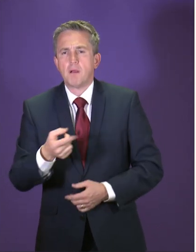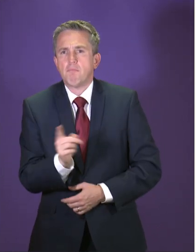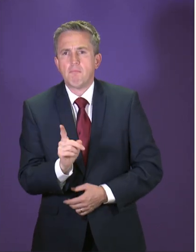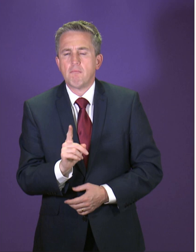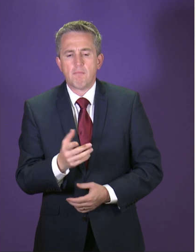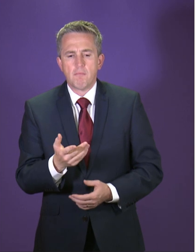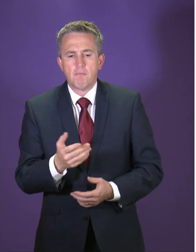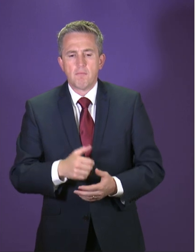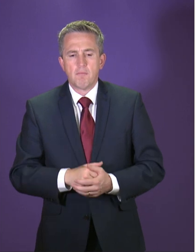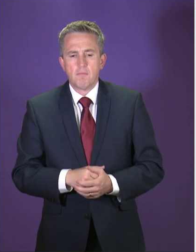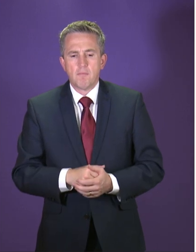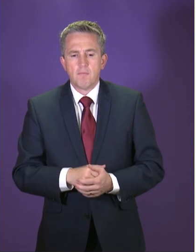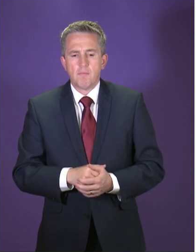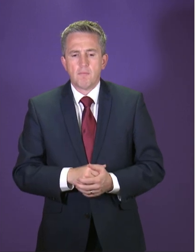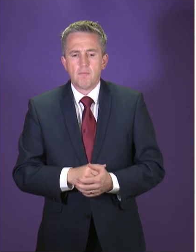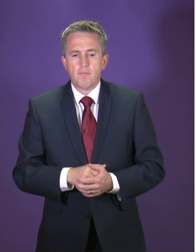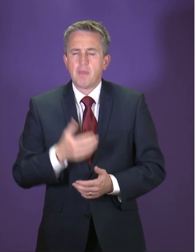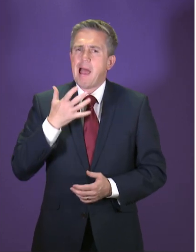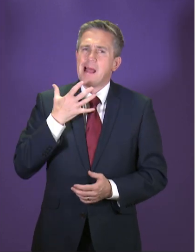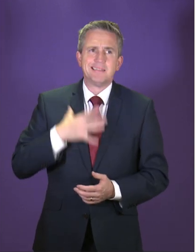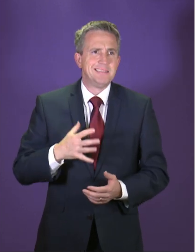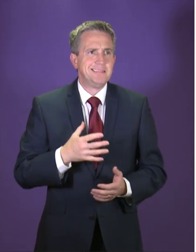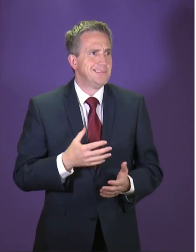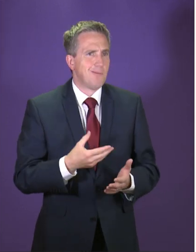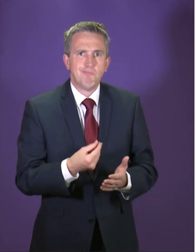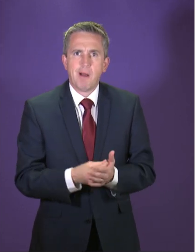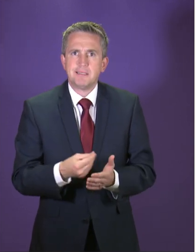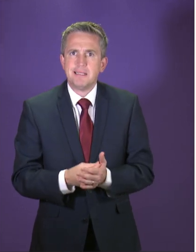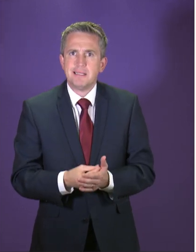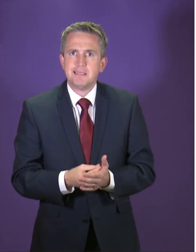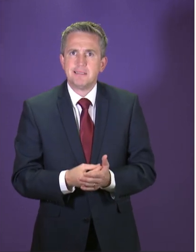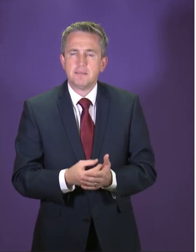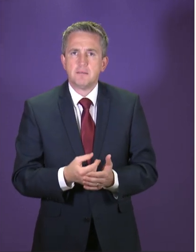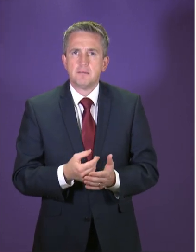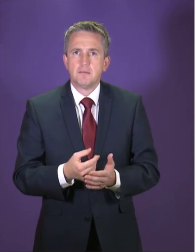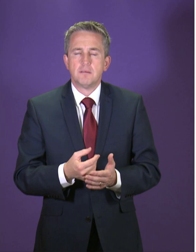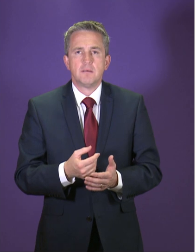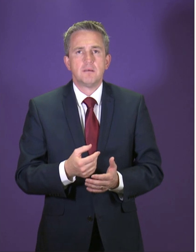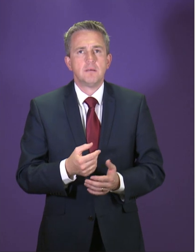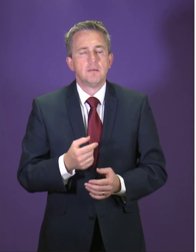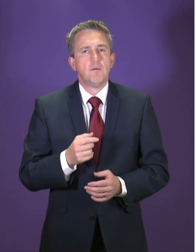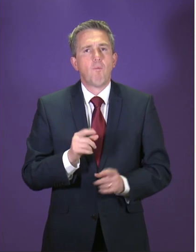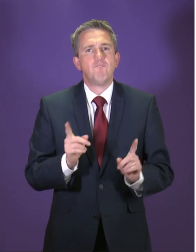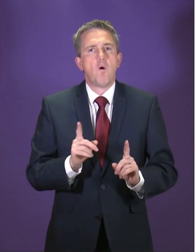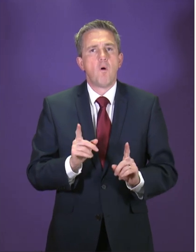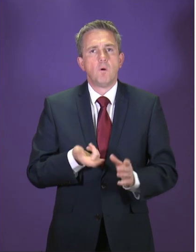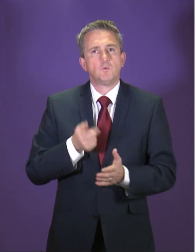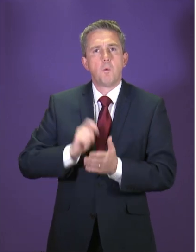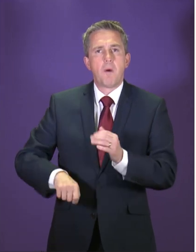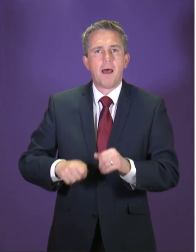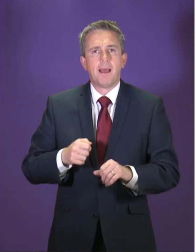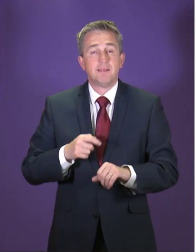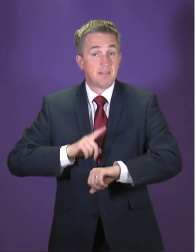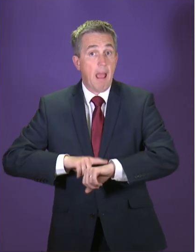money. I need money in order to buy the time, to get